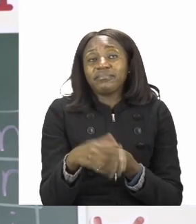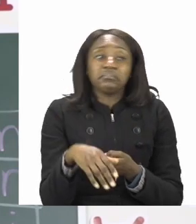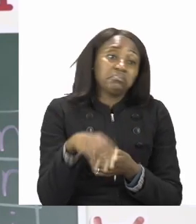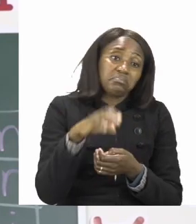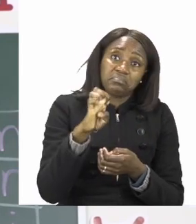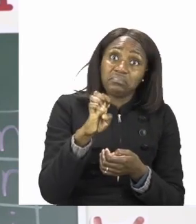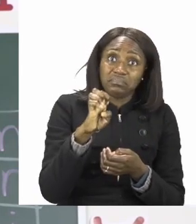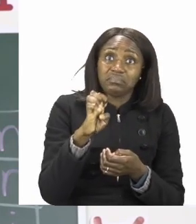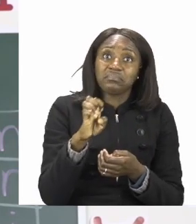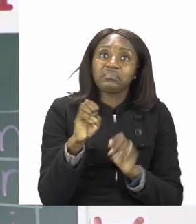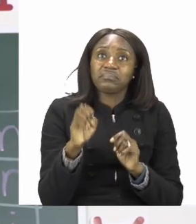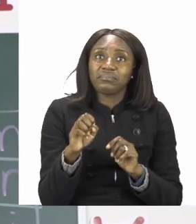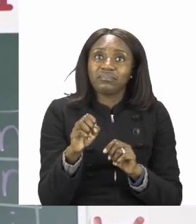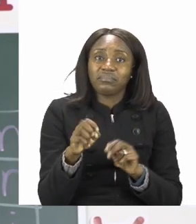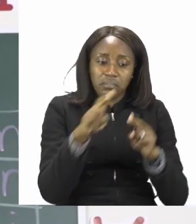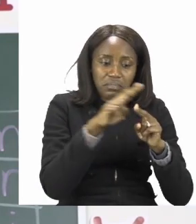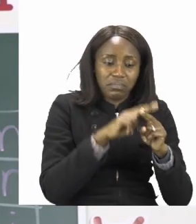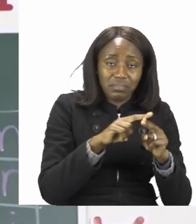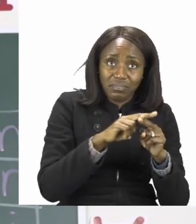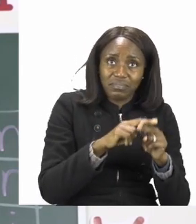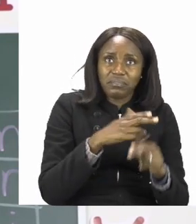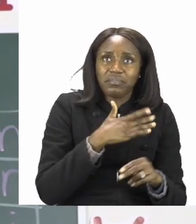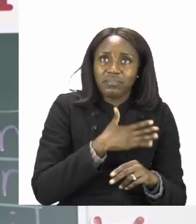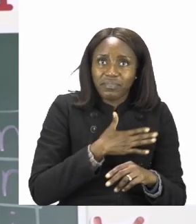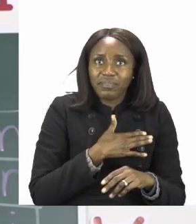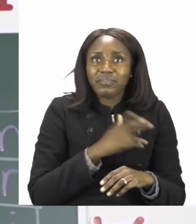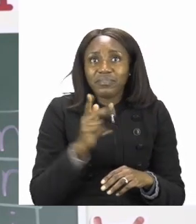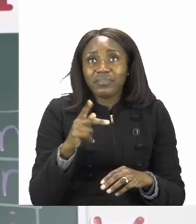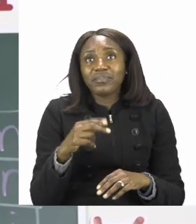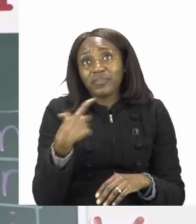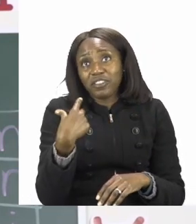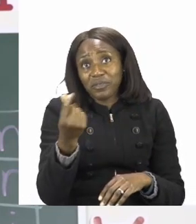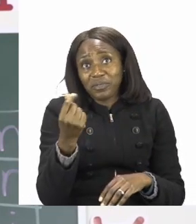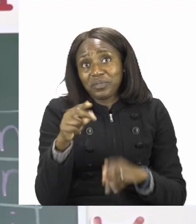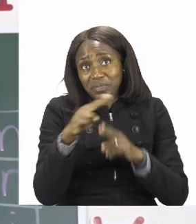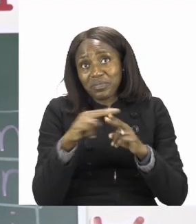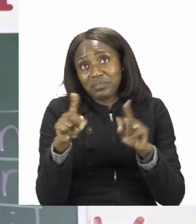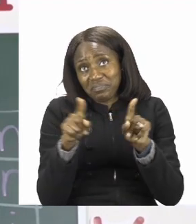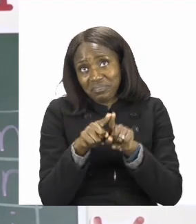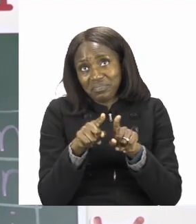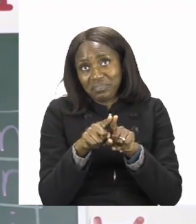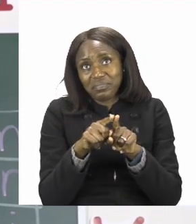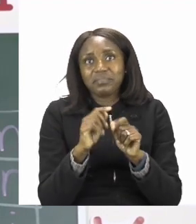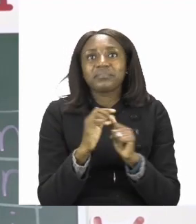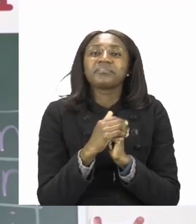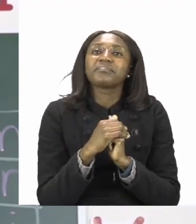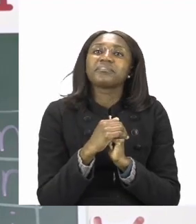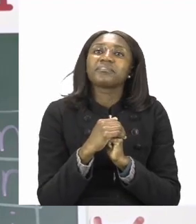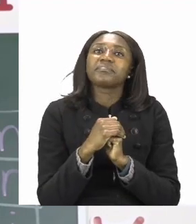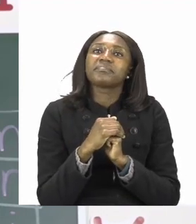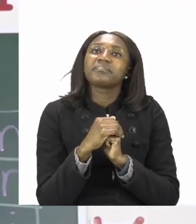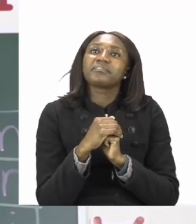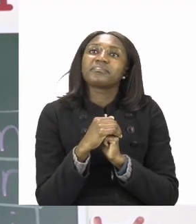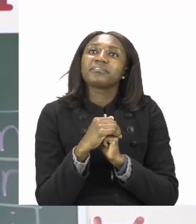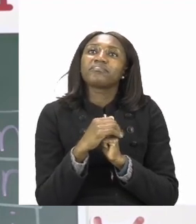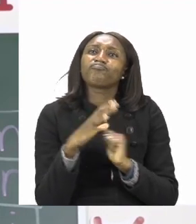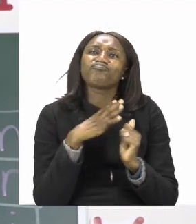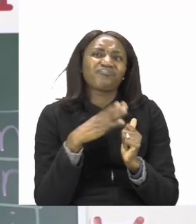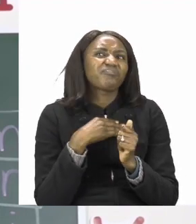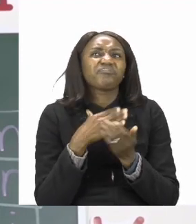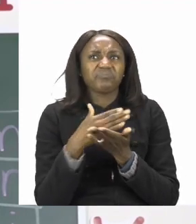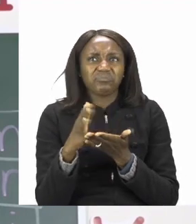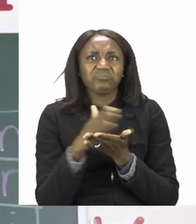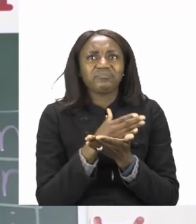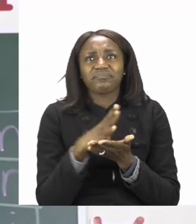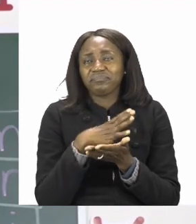This letter E is being shared with the word like. And then this letter E is also being shared with the